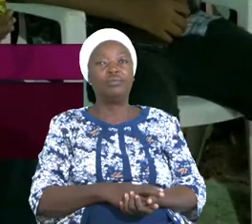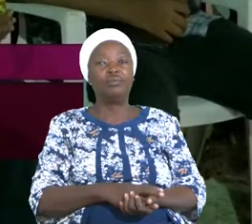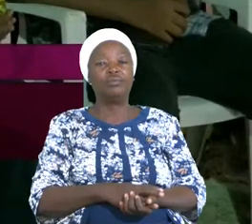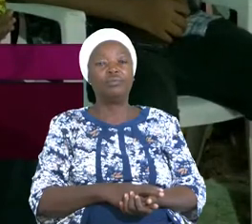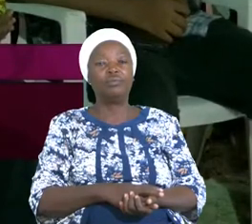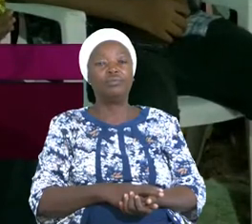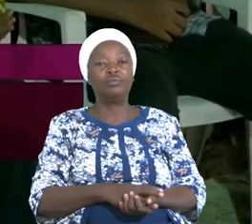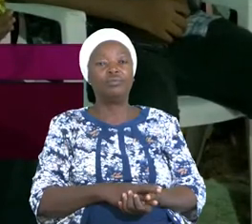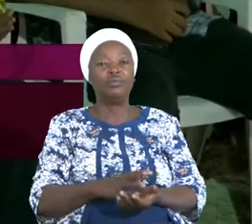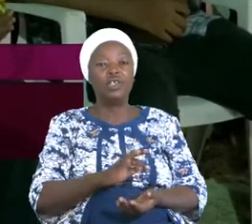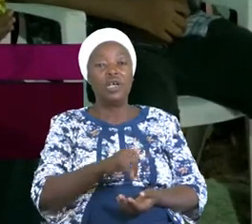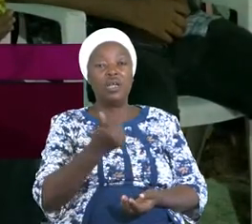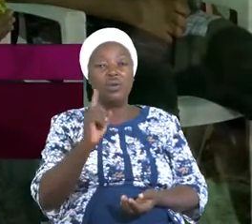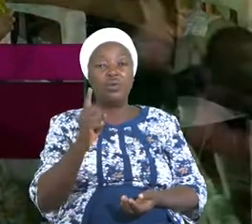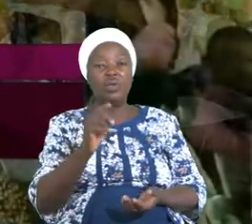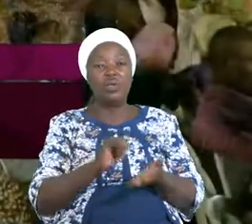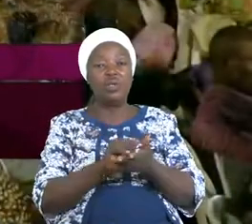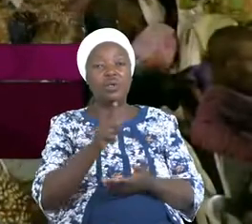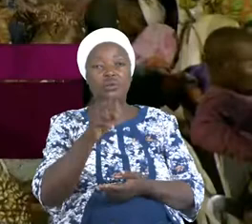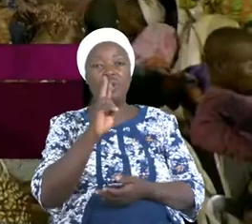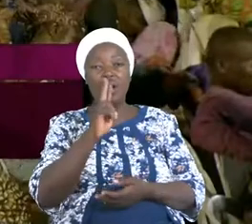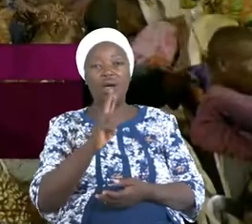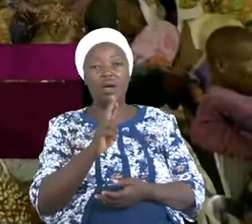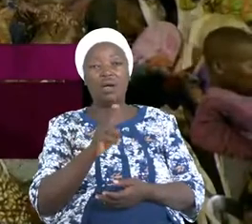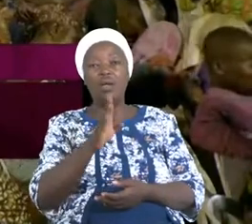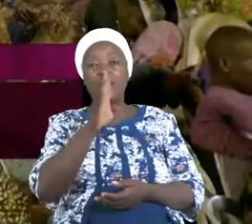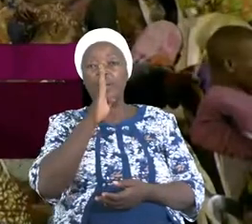Wherever you are, get ready